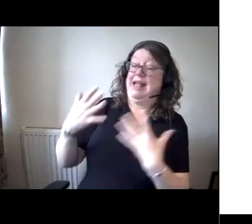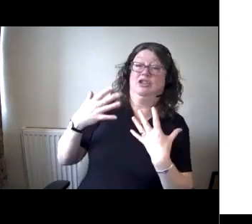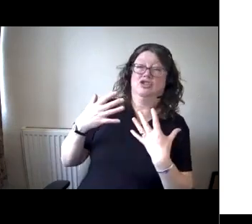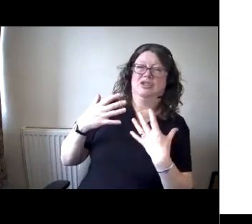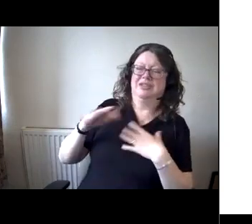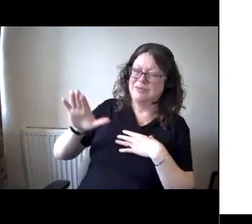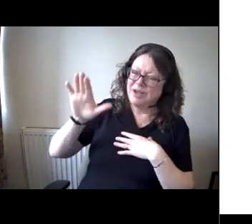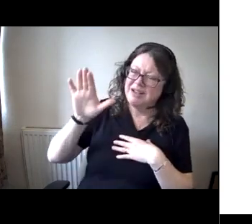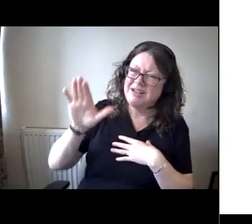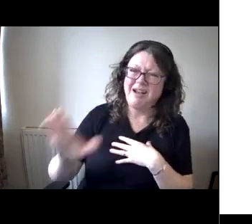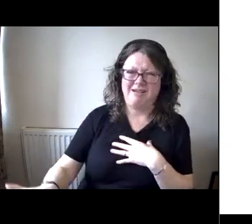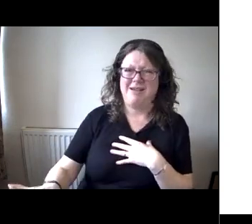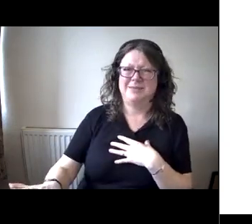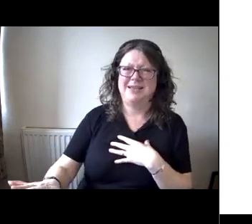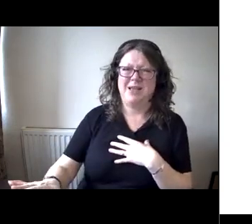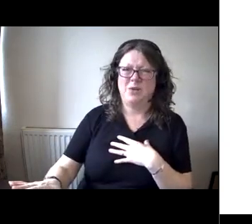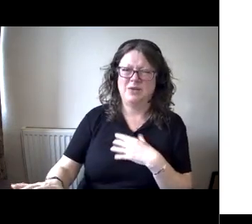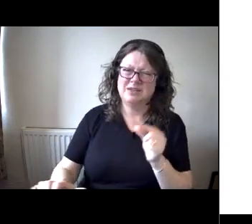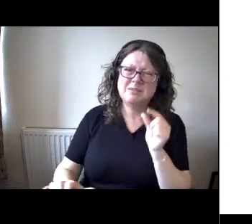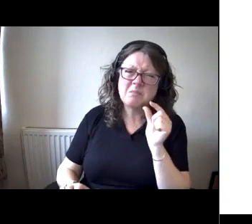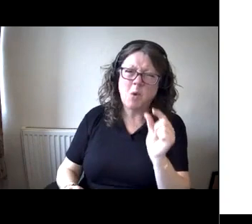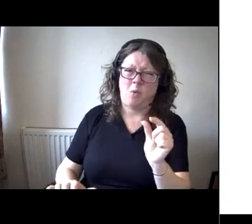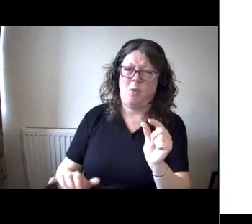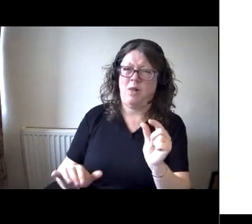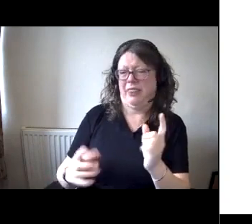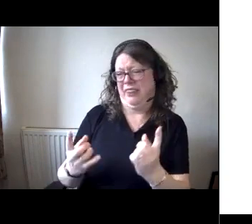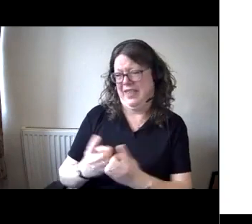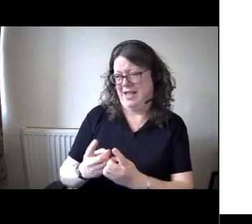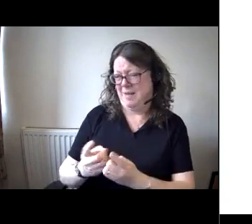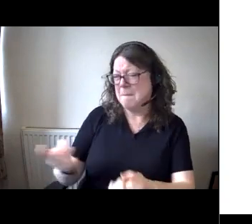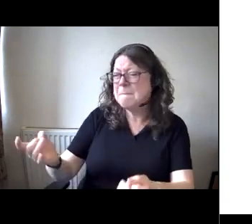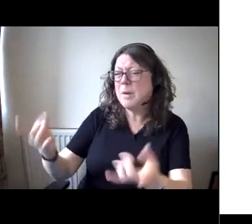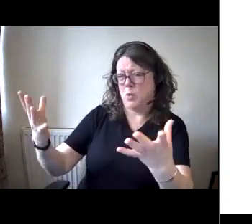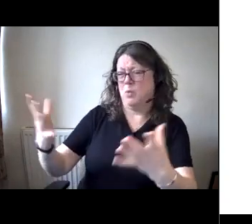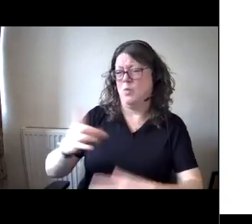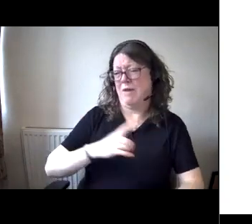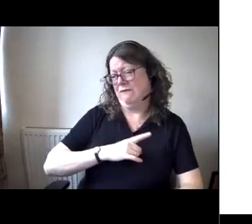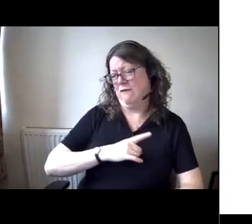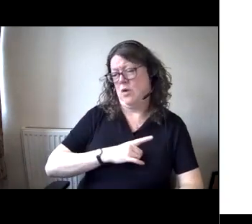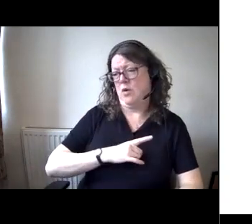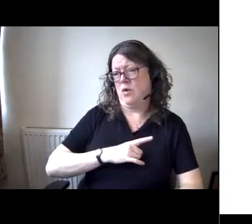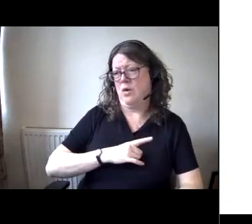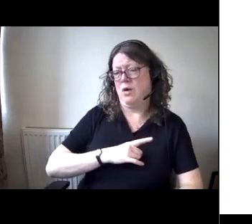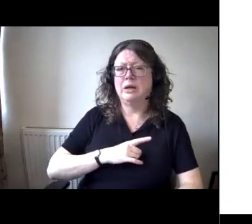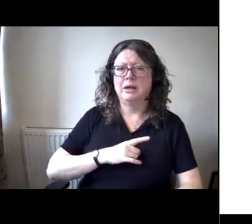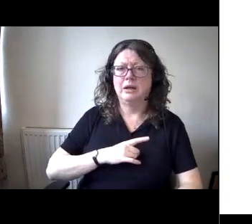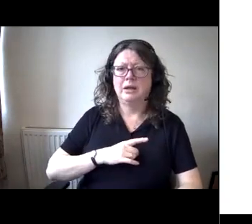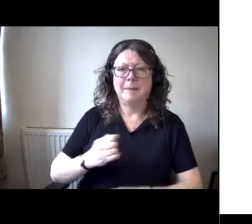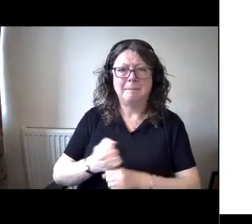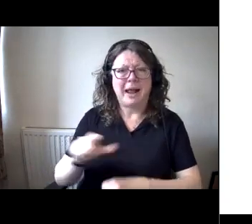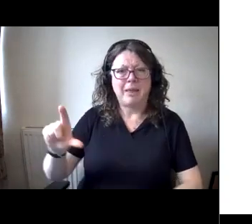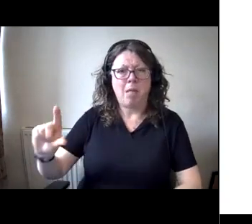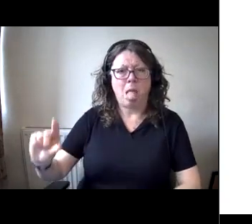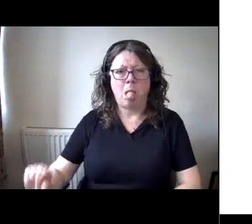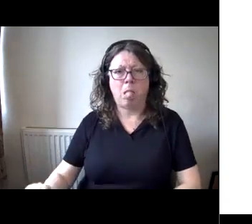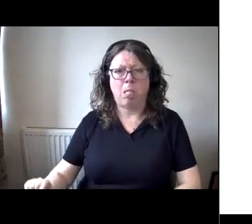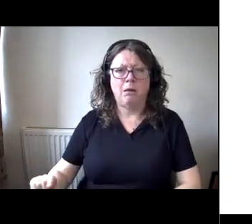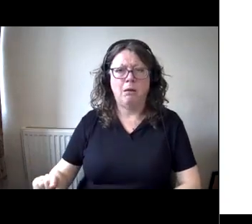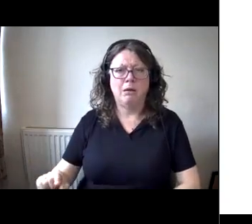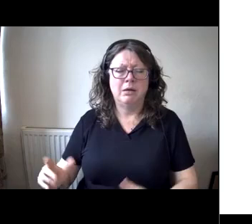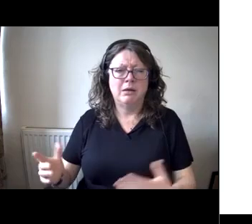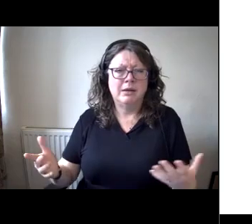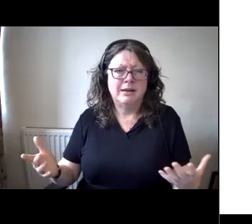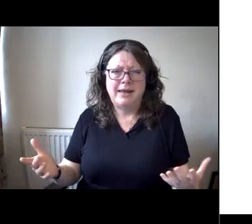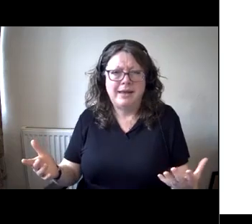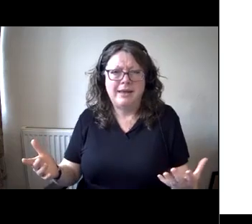are you reacting this way? Actually, what can feel better and more empowering and create this